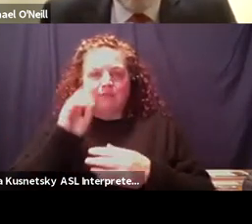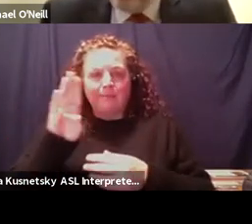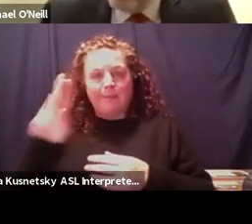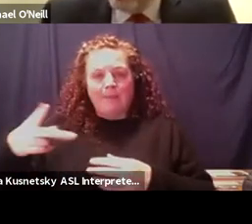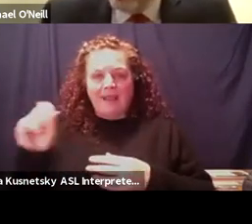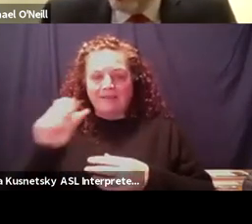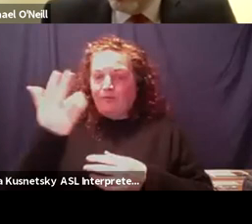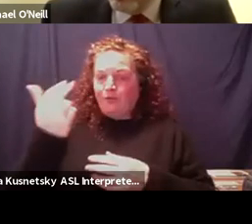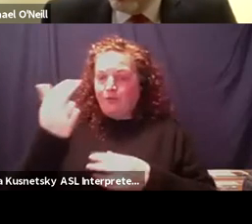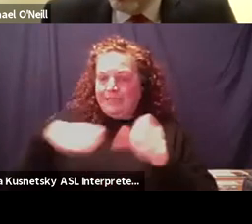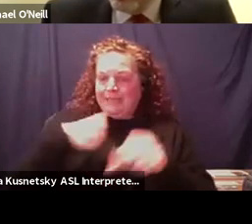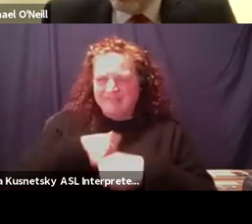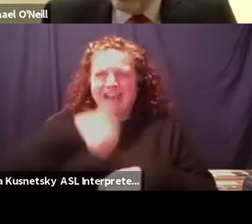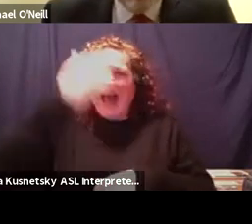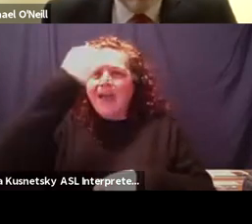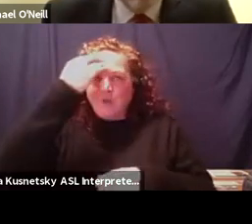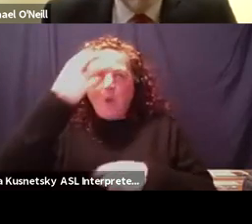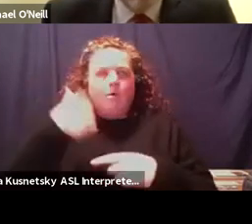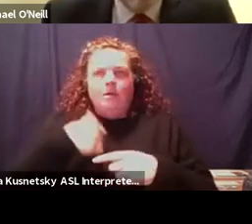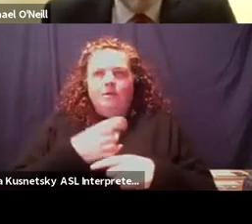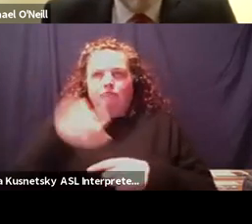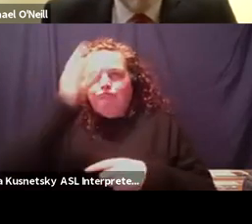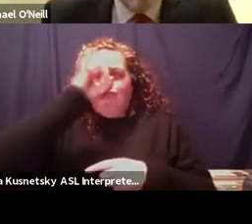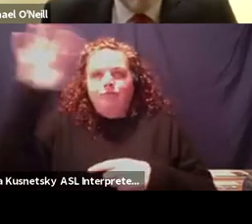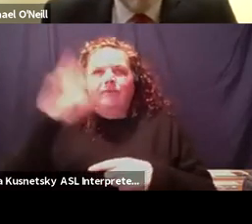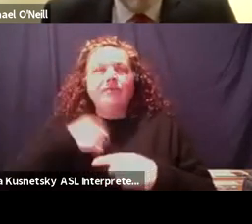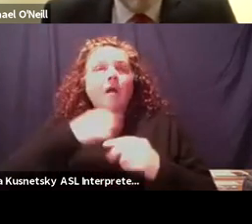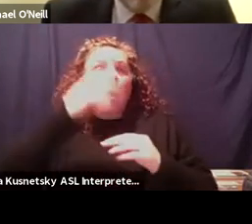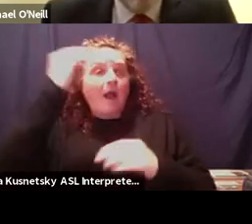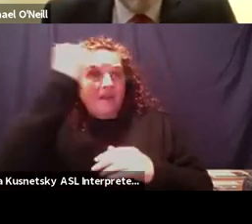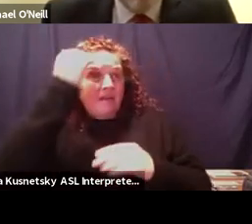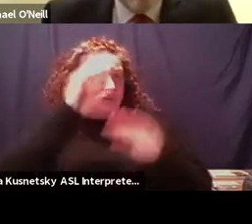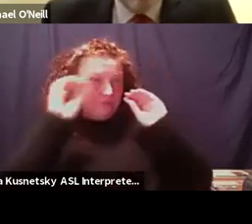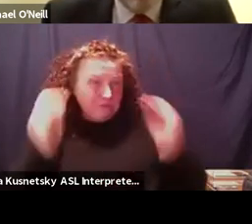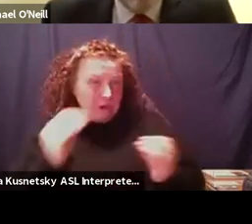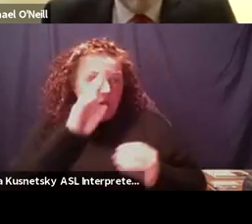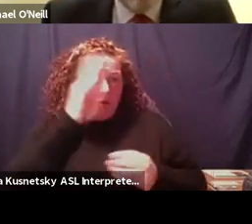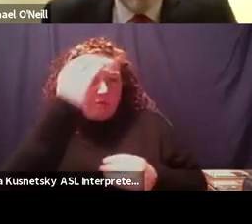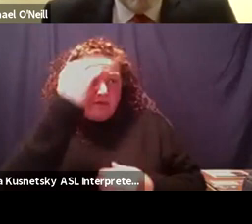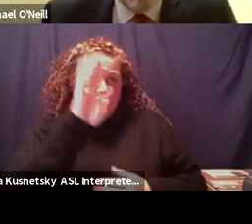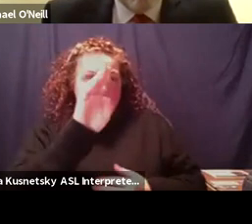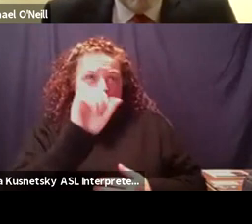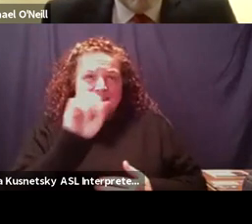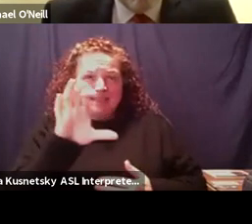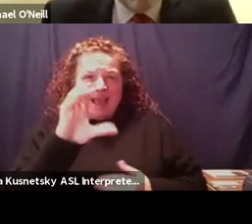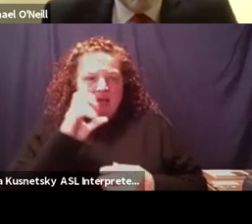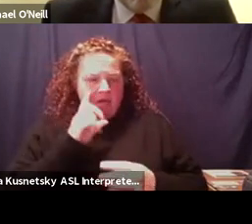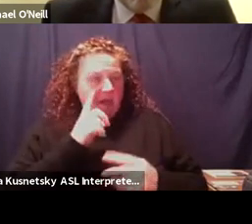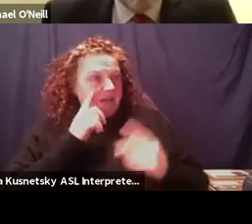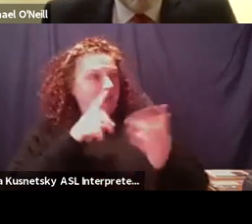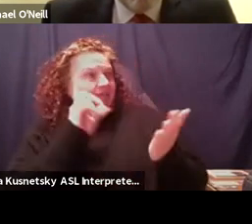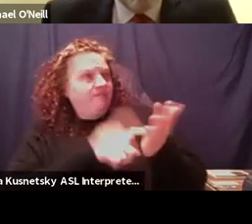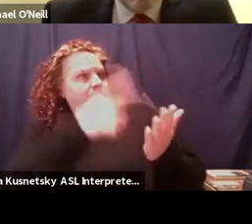years, I would know. The fact that I had no knowledge of BSAC and other student bodies that were intended to represent me until this school year is a